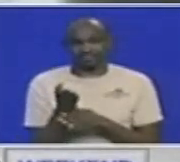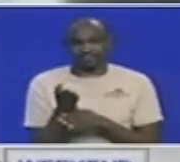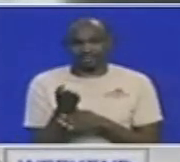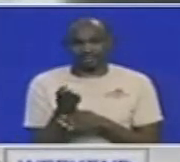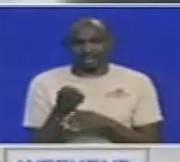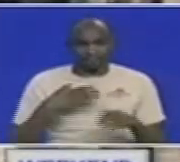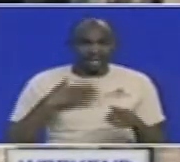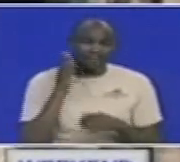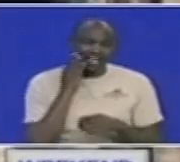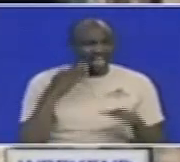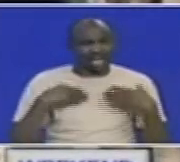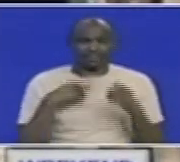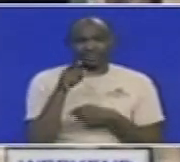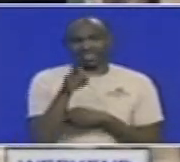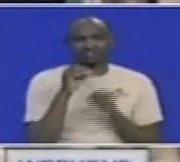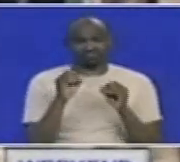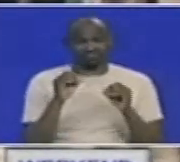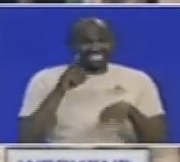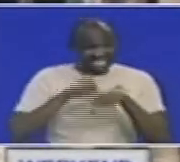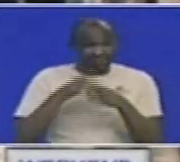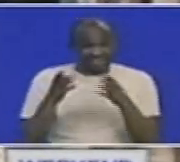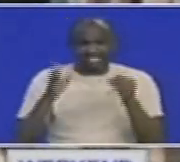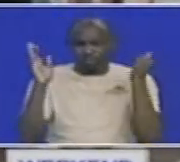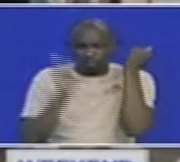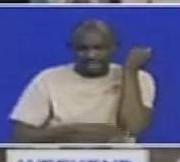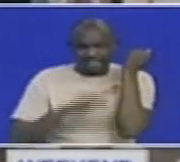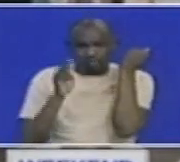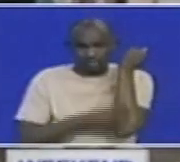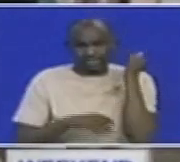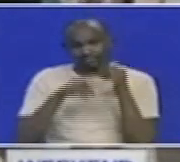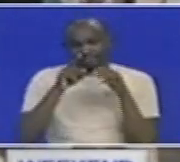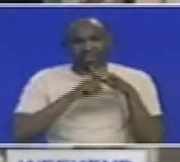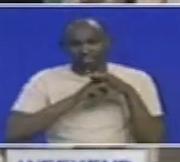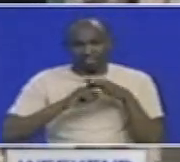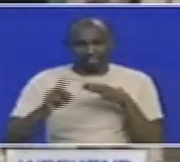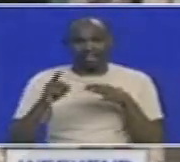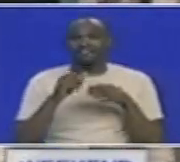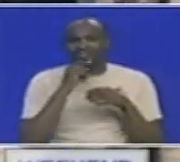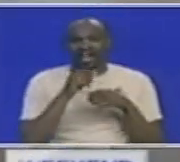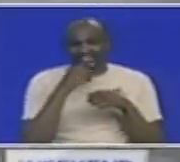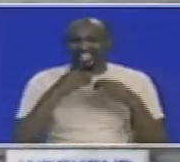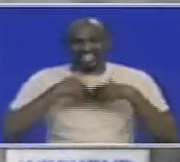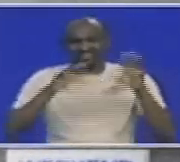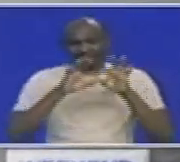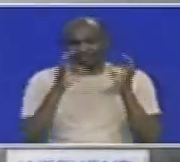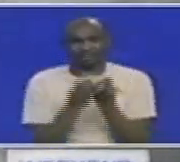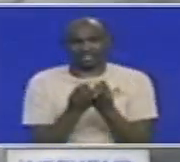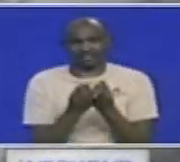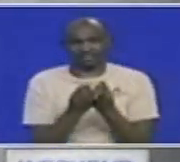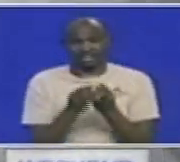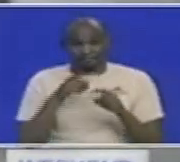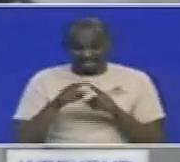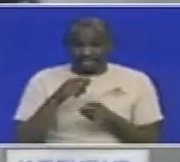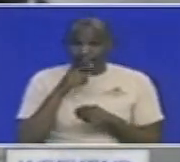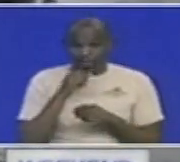mom was not happy. And as things were getting worse, he ran away, abandoning his whole family. But Beverton